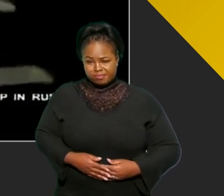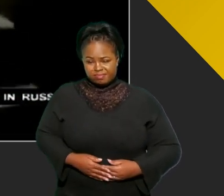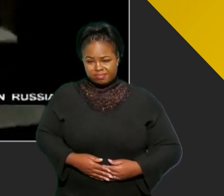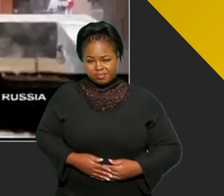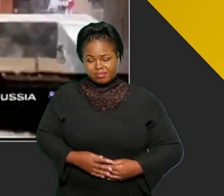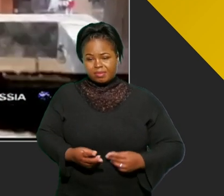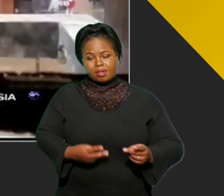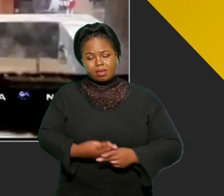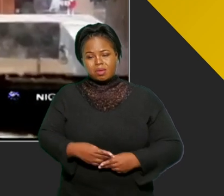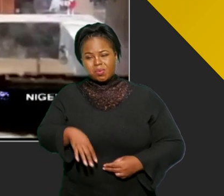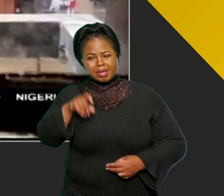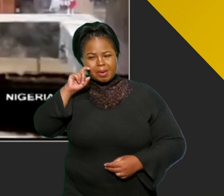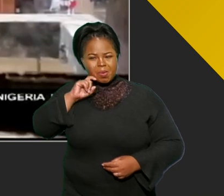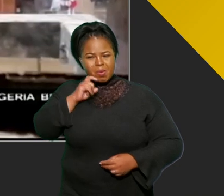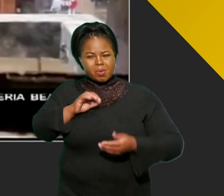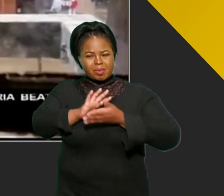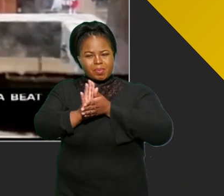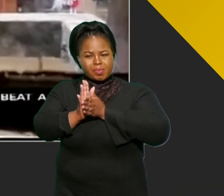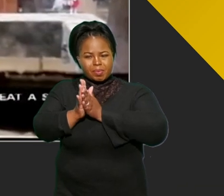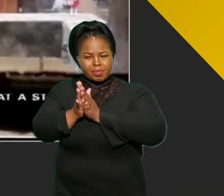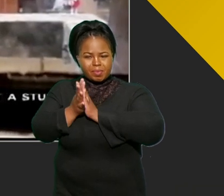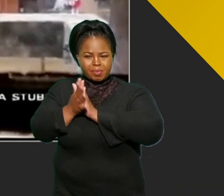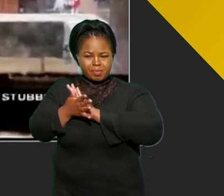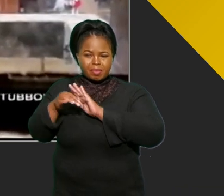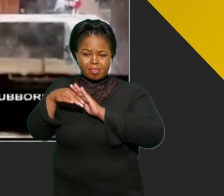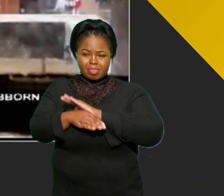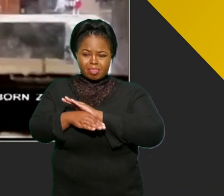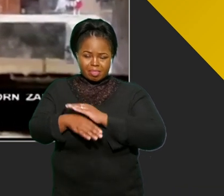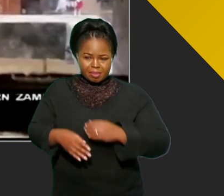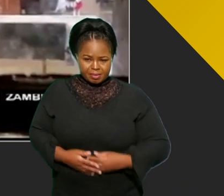witnessing the gradual decay and slumlords' reign of